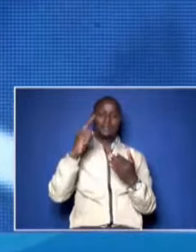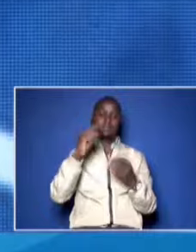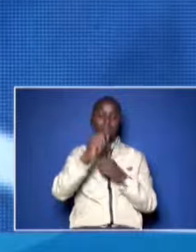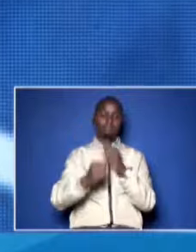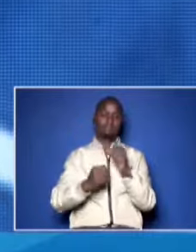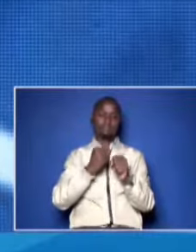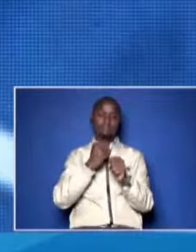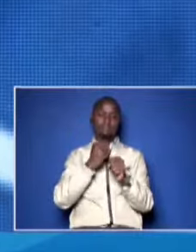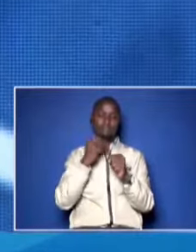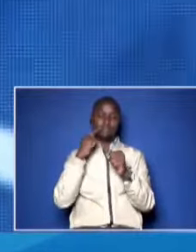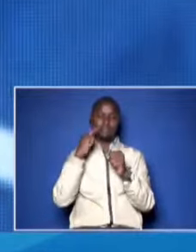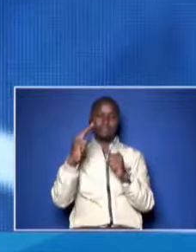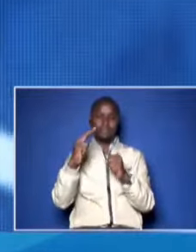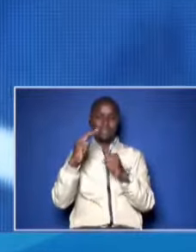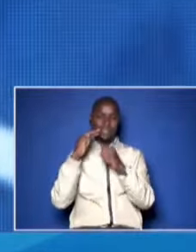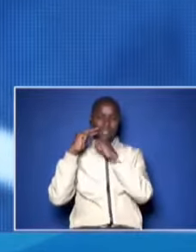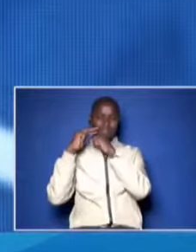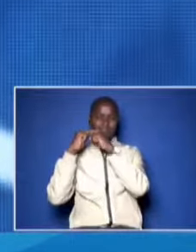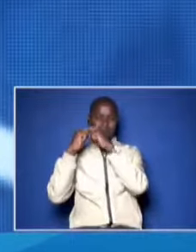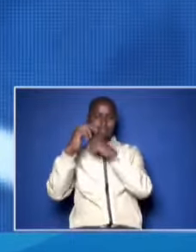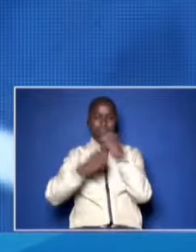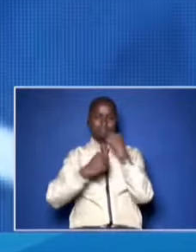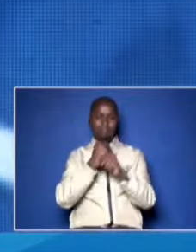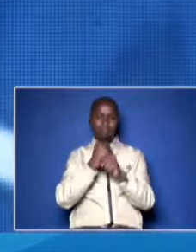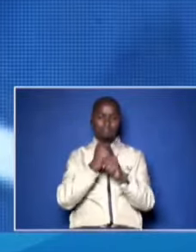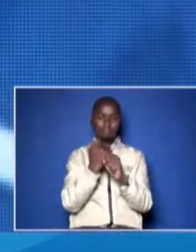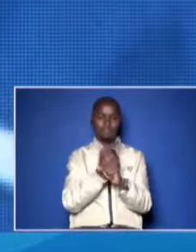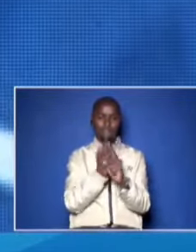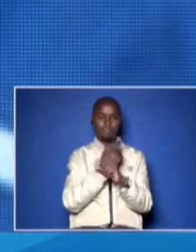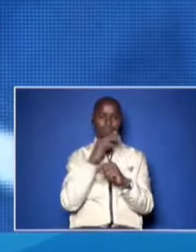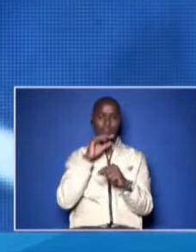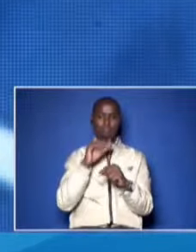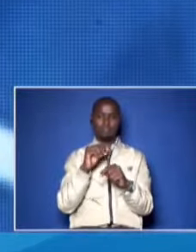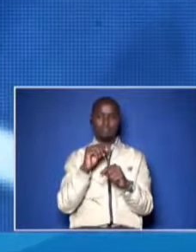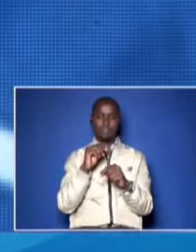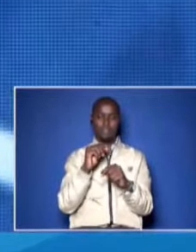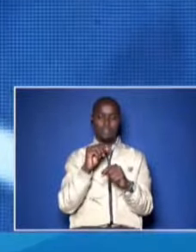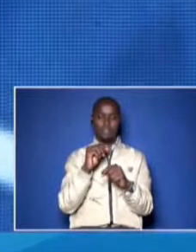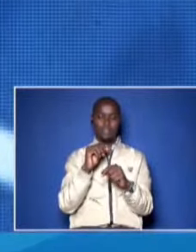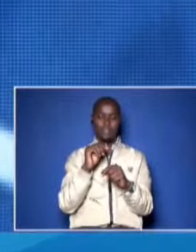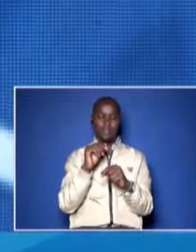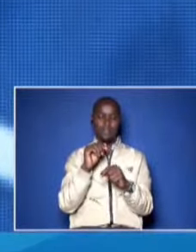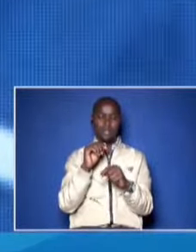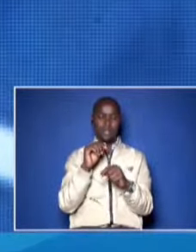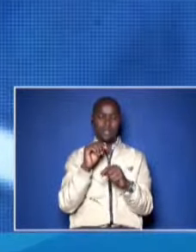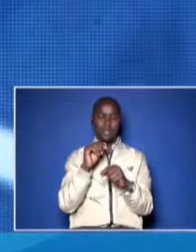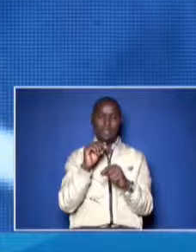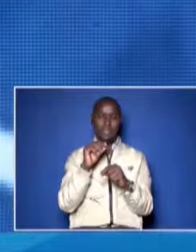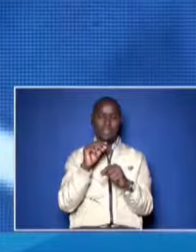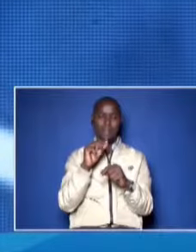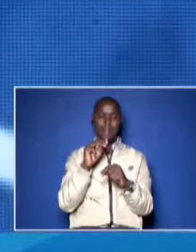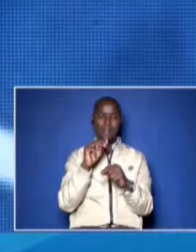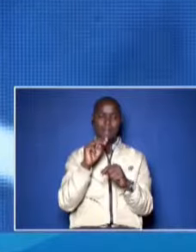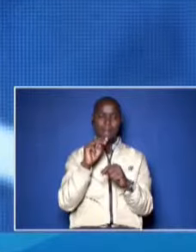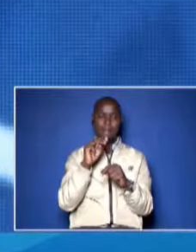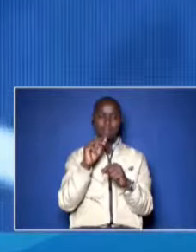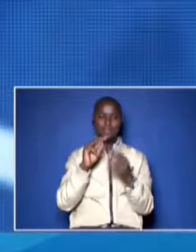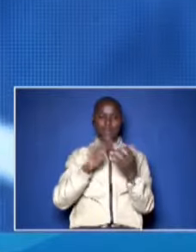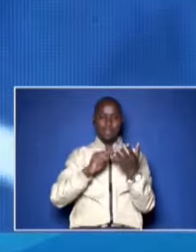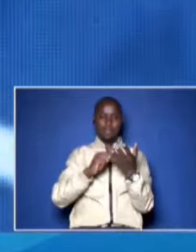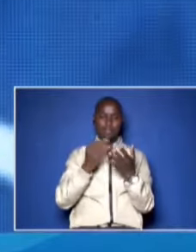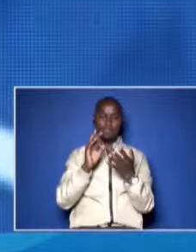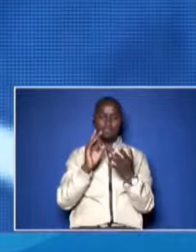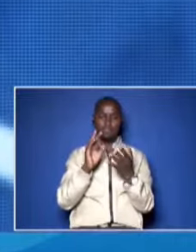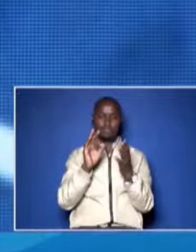years by many different men yet the message of the Bible